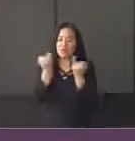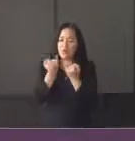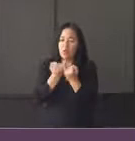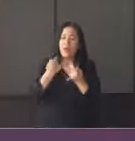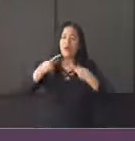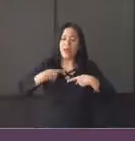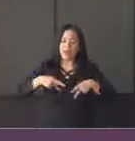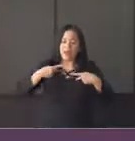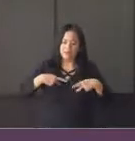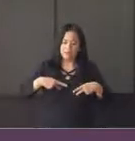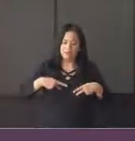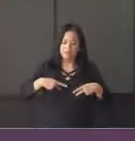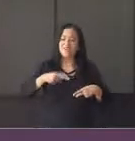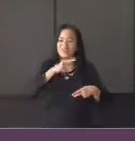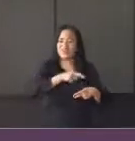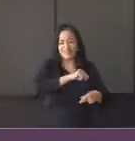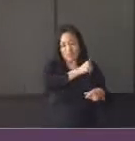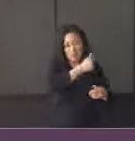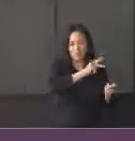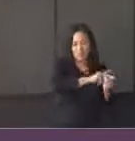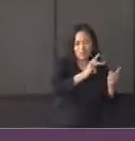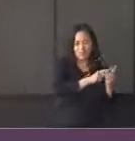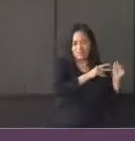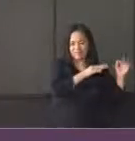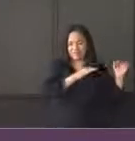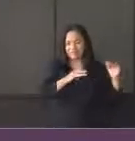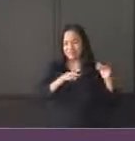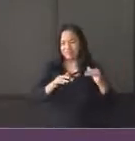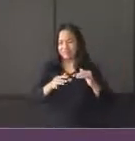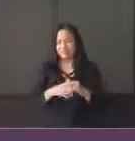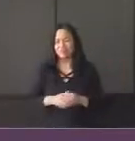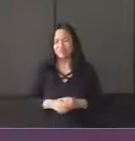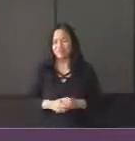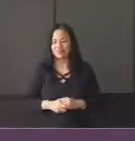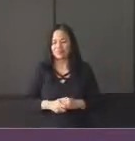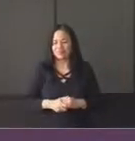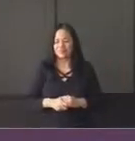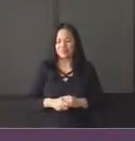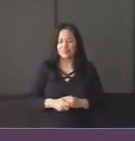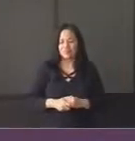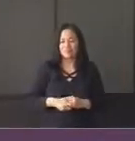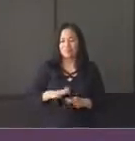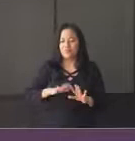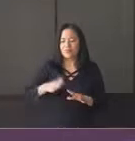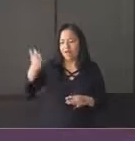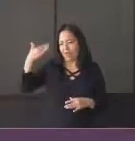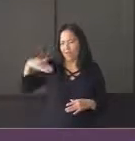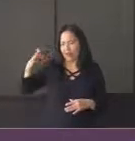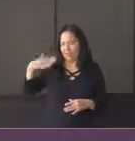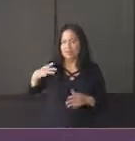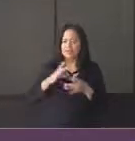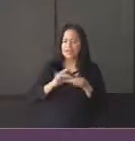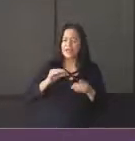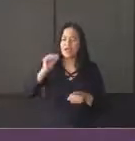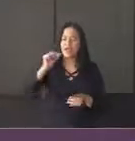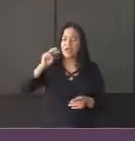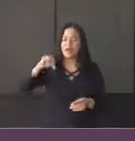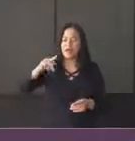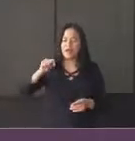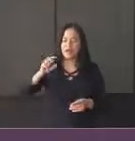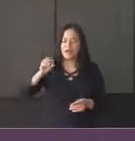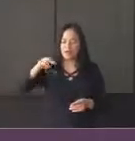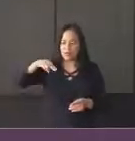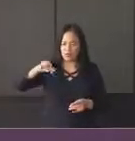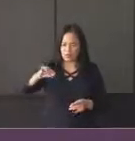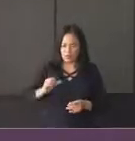and also persons in situation of mobility. And the challenges, as Antonio Zurita